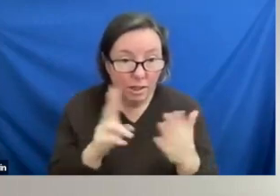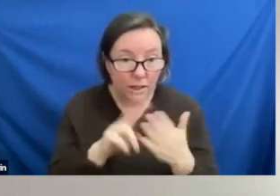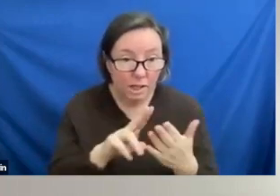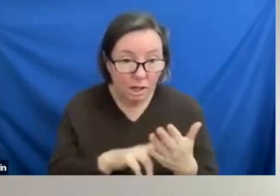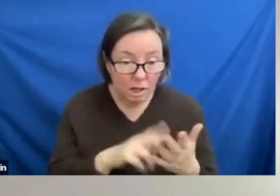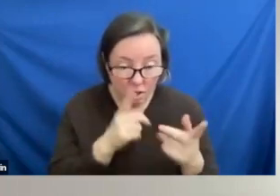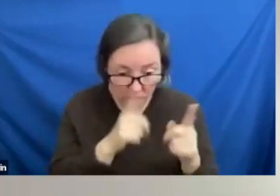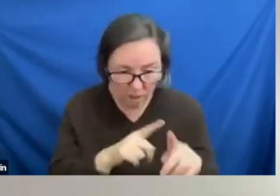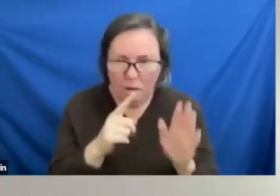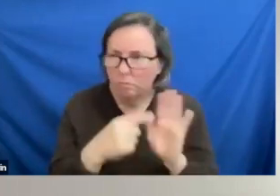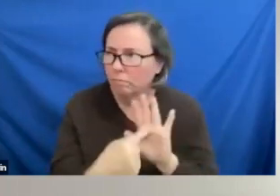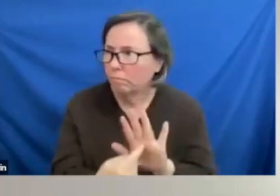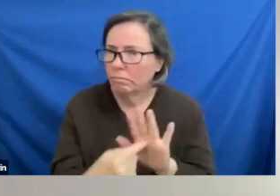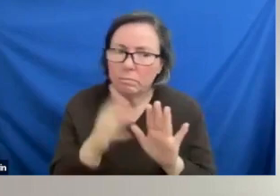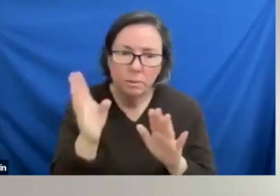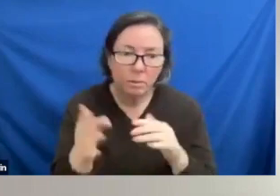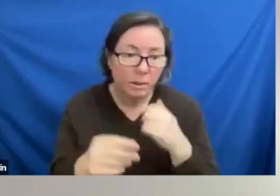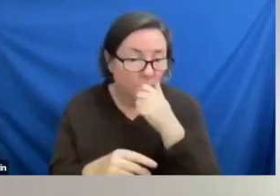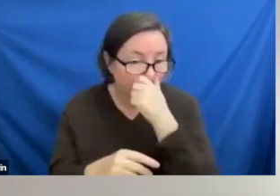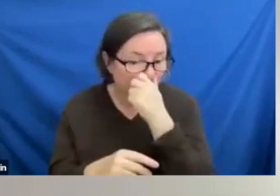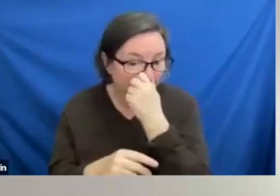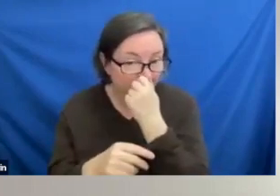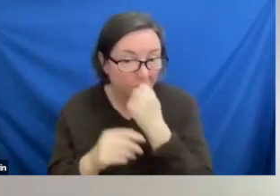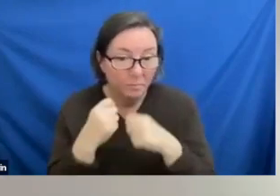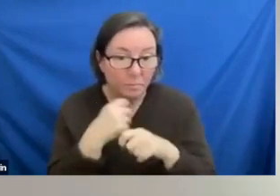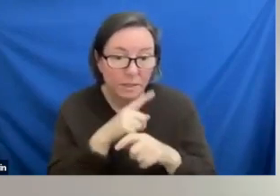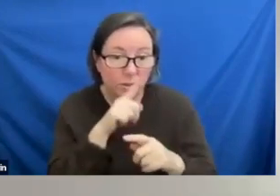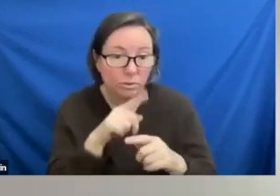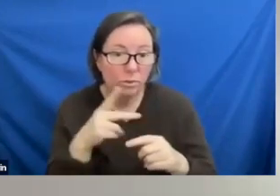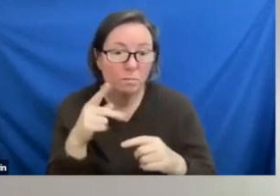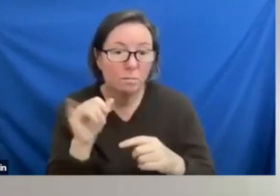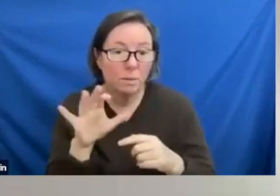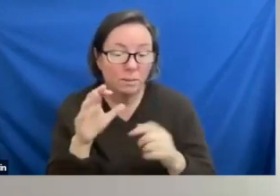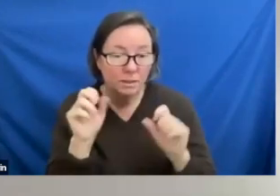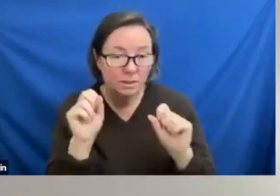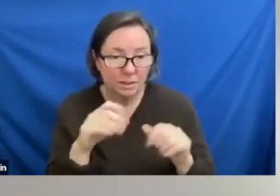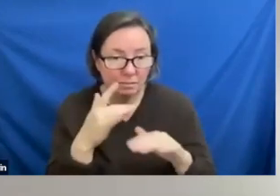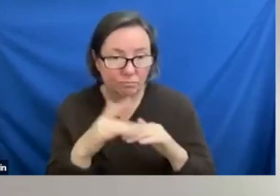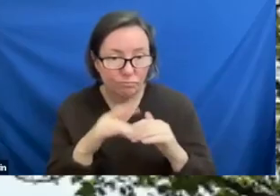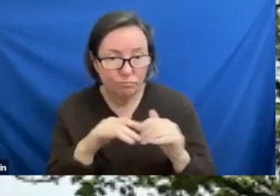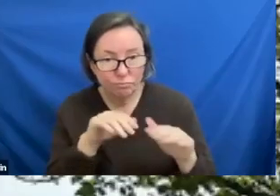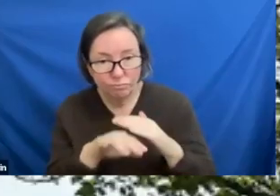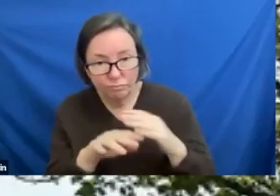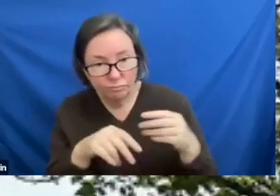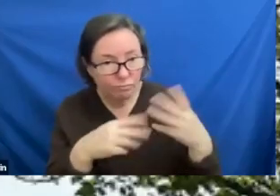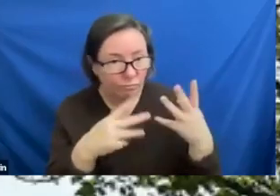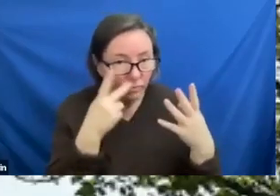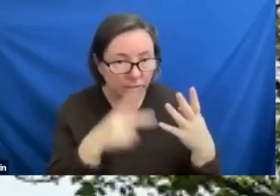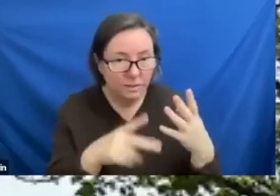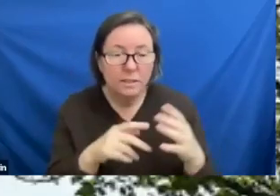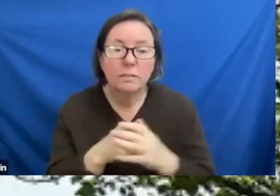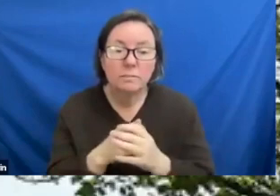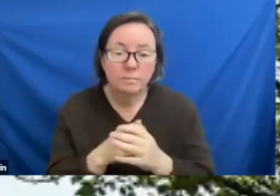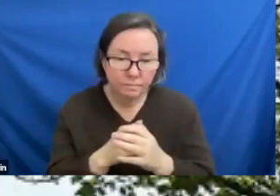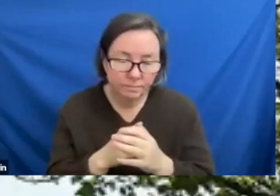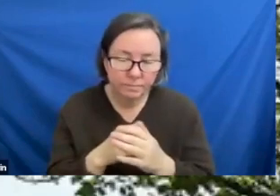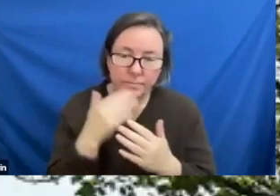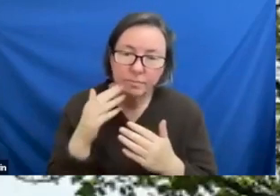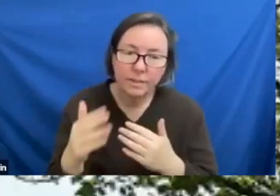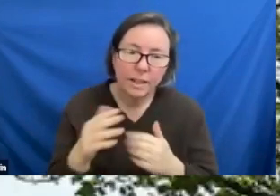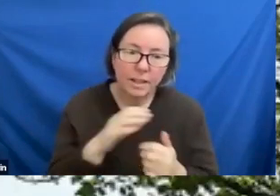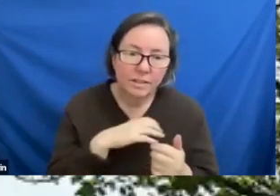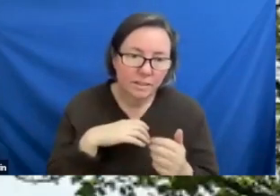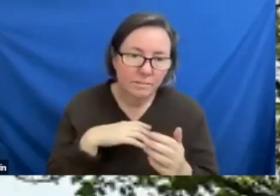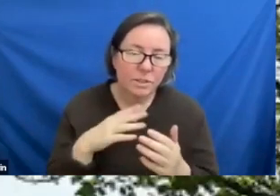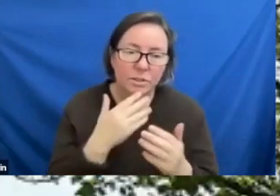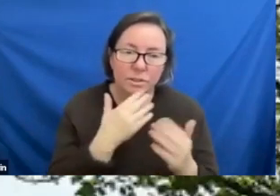them with folks and make sure that they're publicly available. Absolutely. Thanks, Commissioner, and thanks, Connie, for the